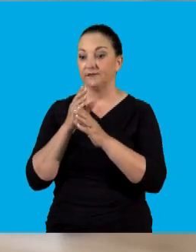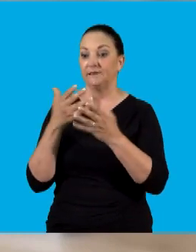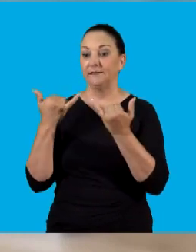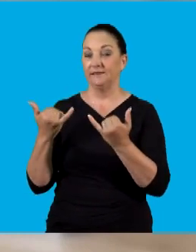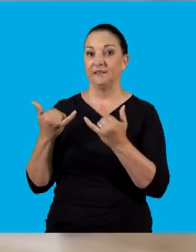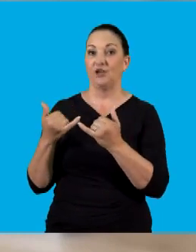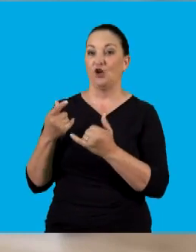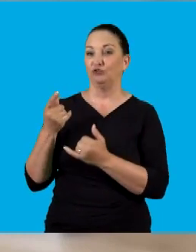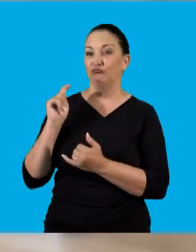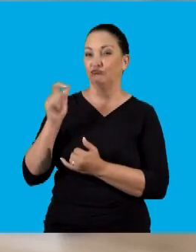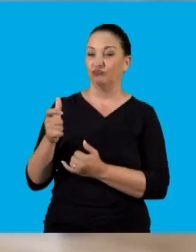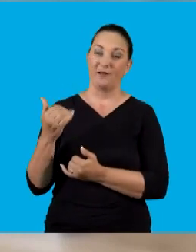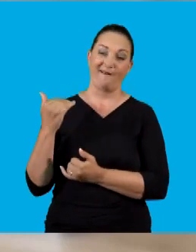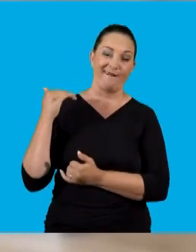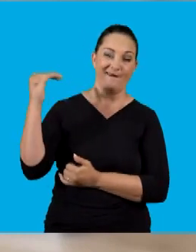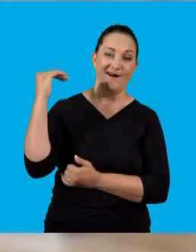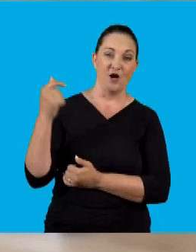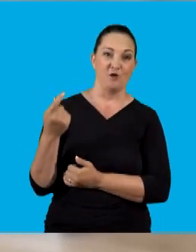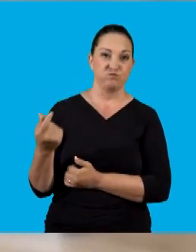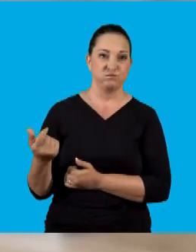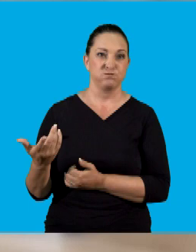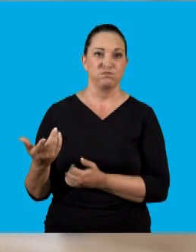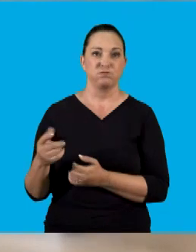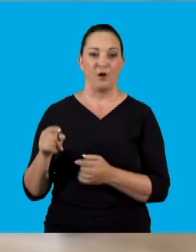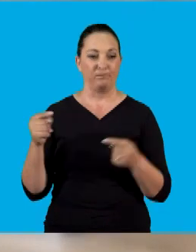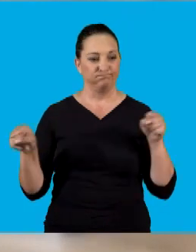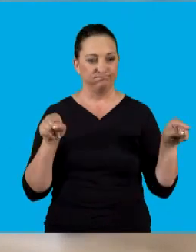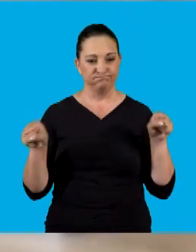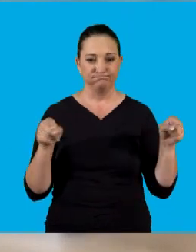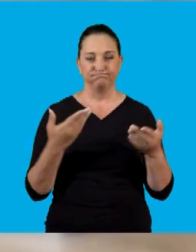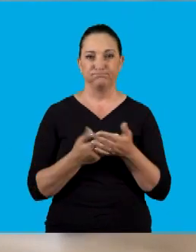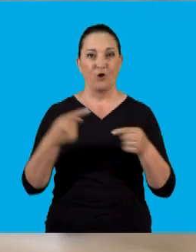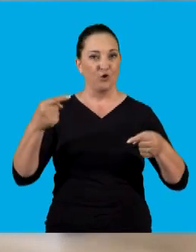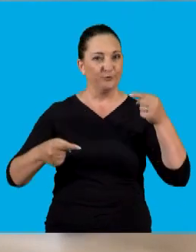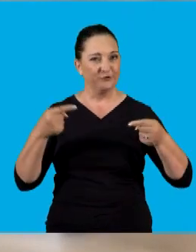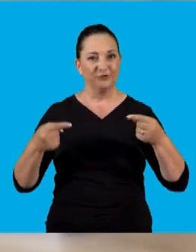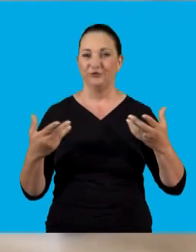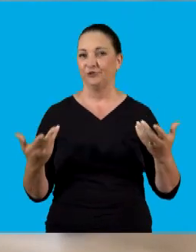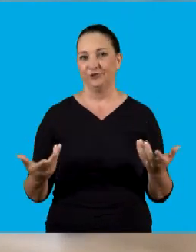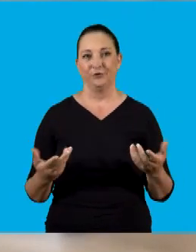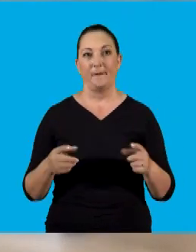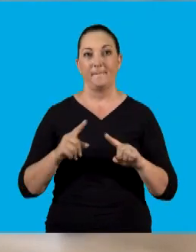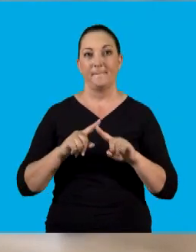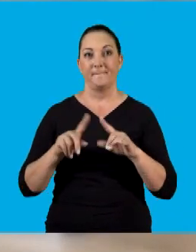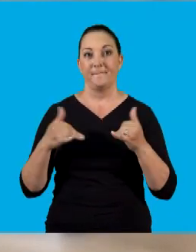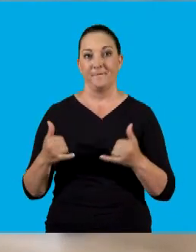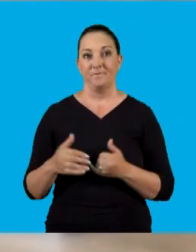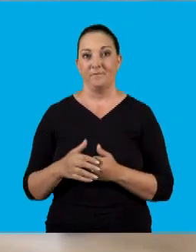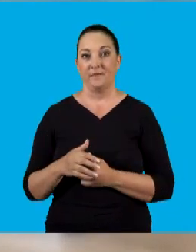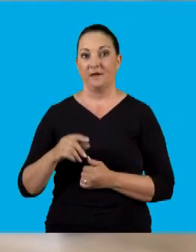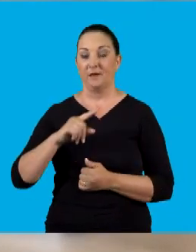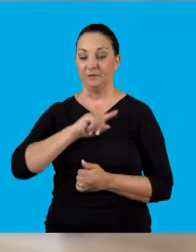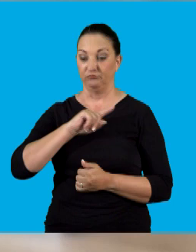cannot exploit consumers by charging higher prices. If only they did not have a competition, those private sector businesses, obviously they were going